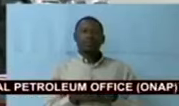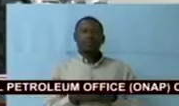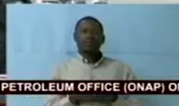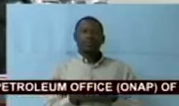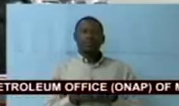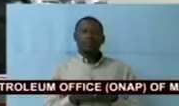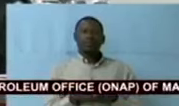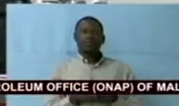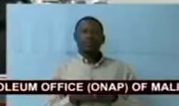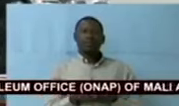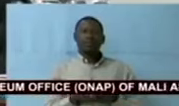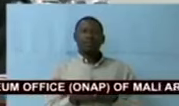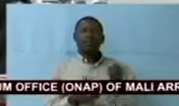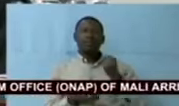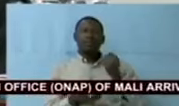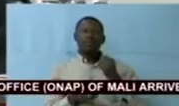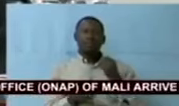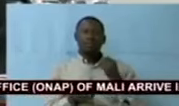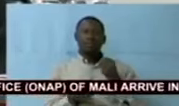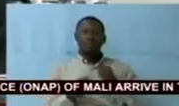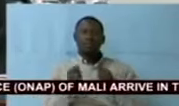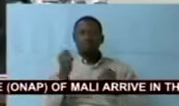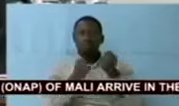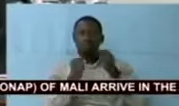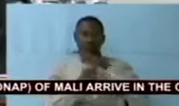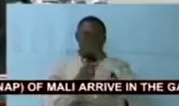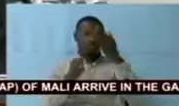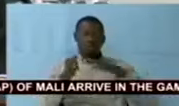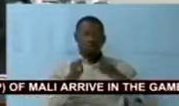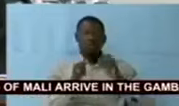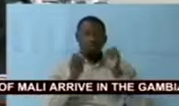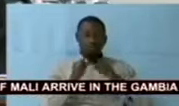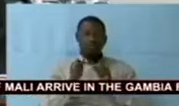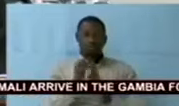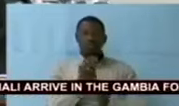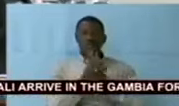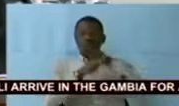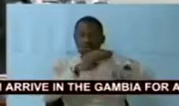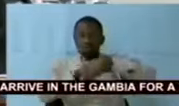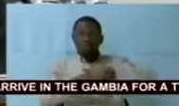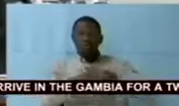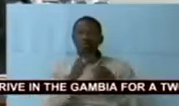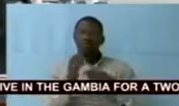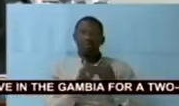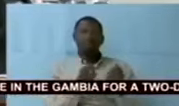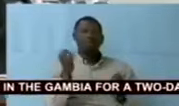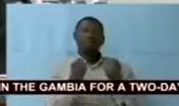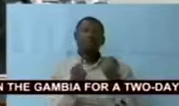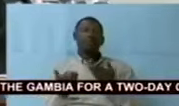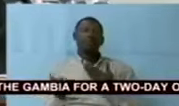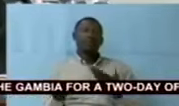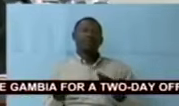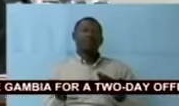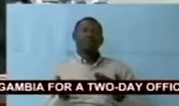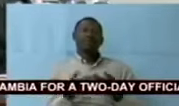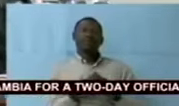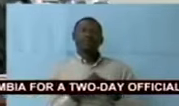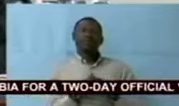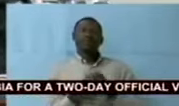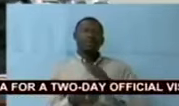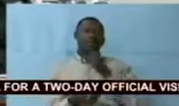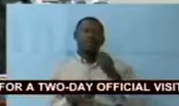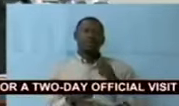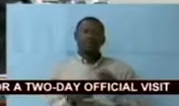would have climbed over my vehicle. Kato moto nyingo moto ba asiseleno le nunna moto kang. And